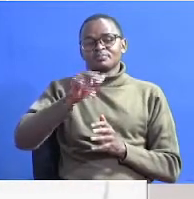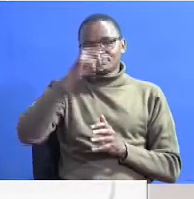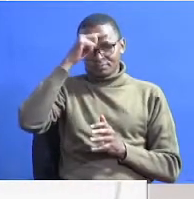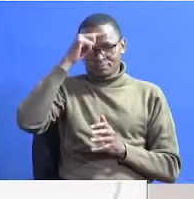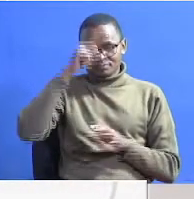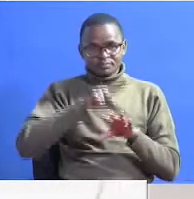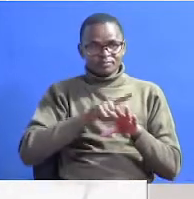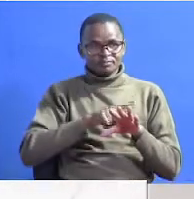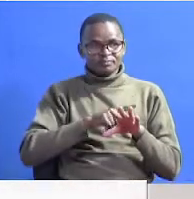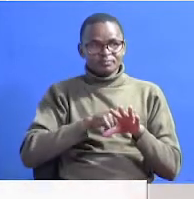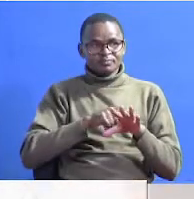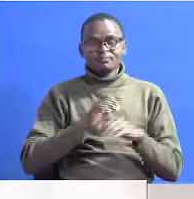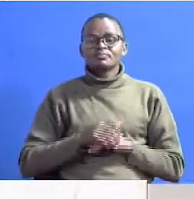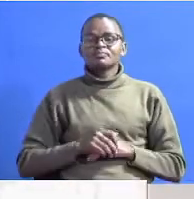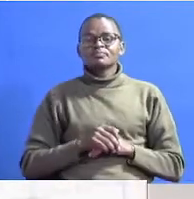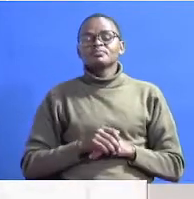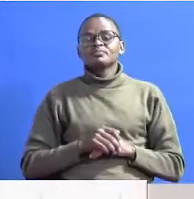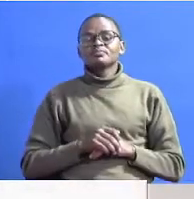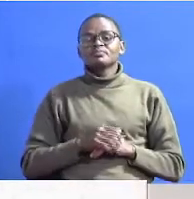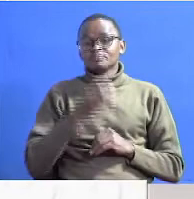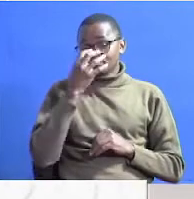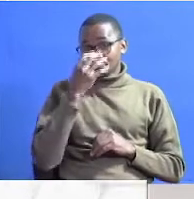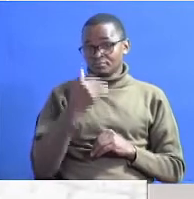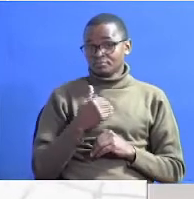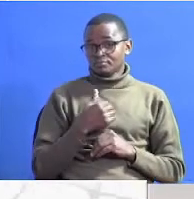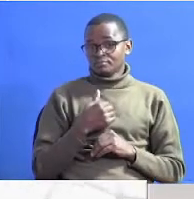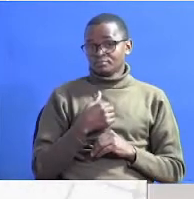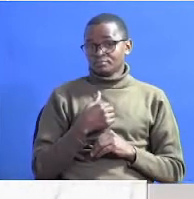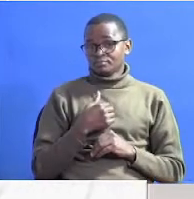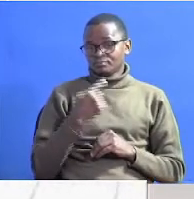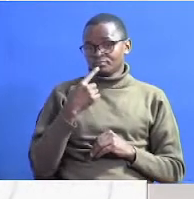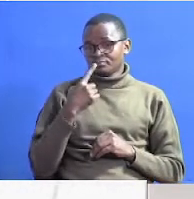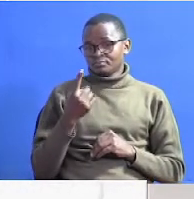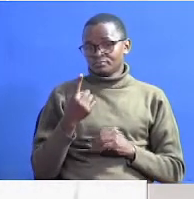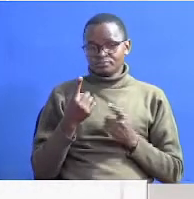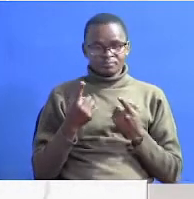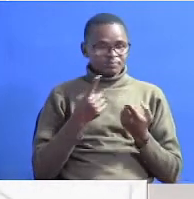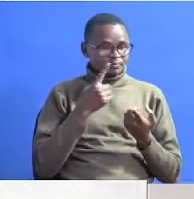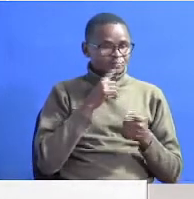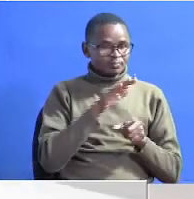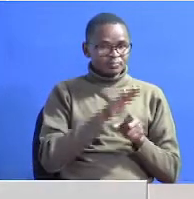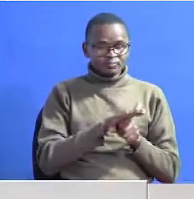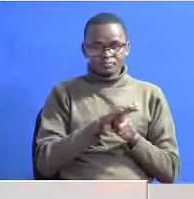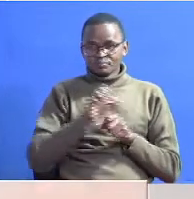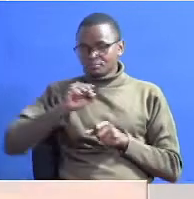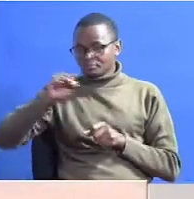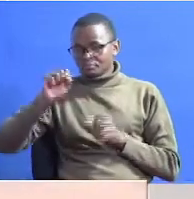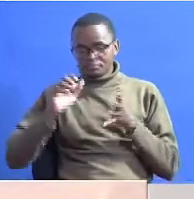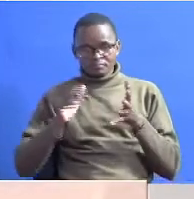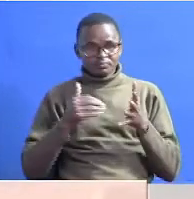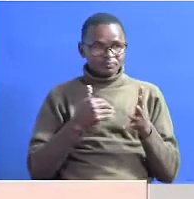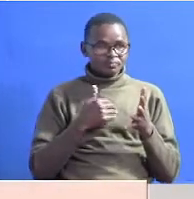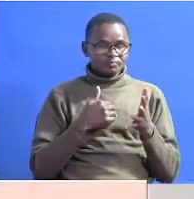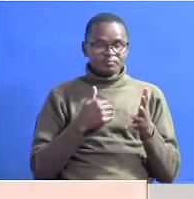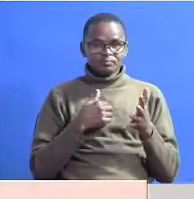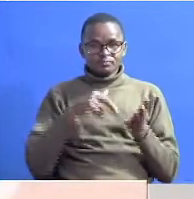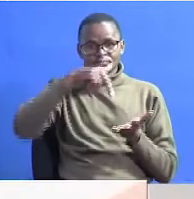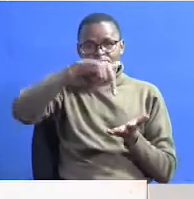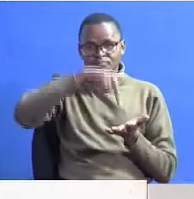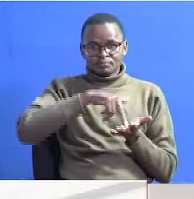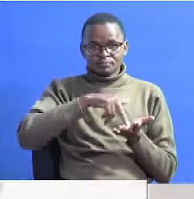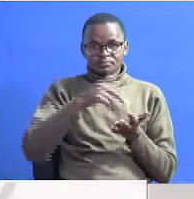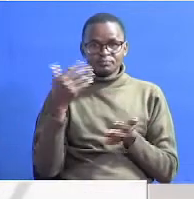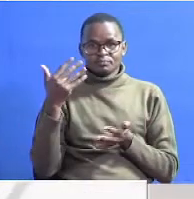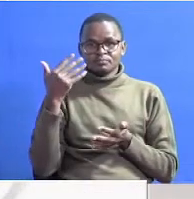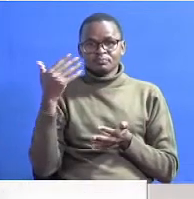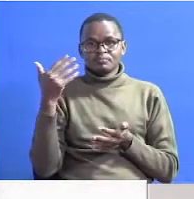of the interest of time, William Ruto has made a lot of promises. You're a politician. You've vied